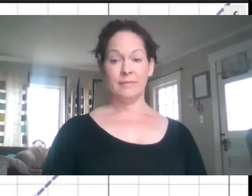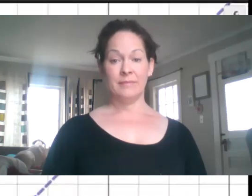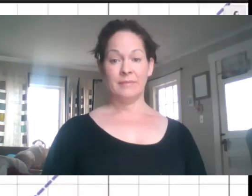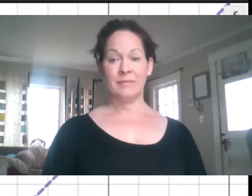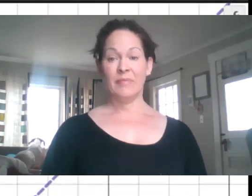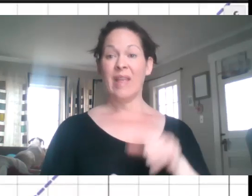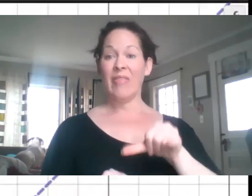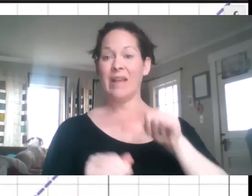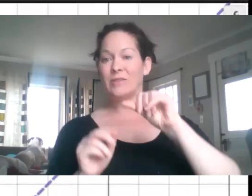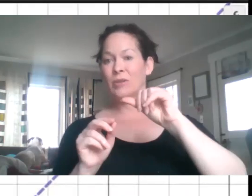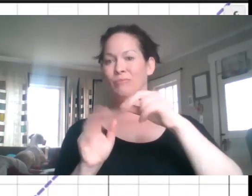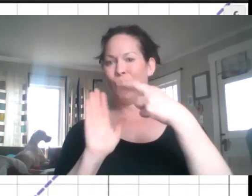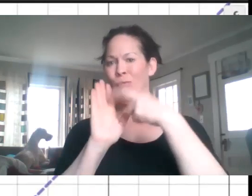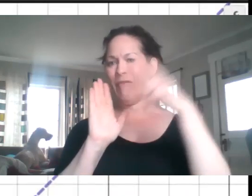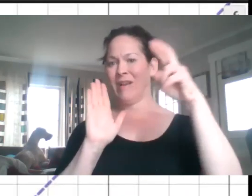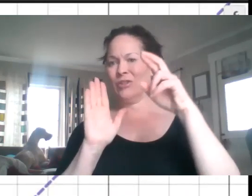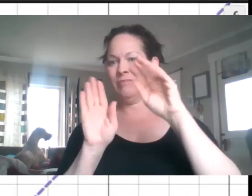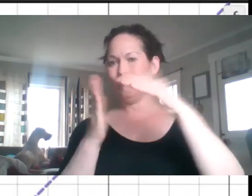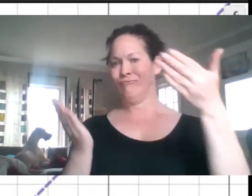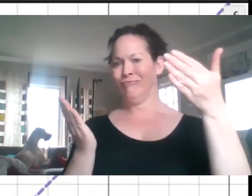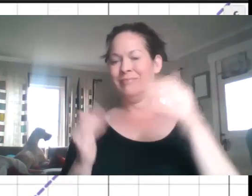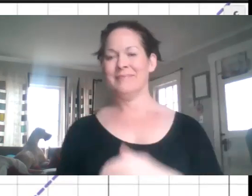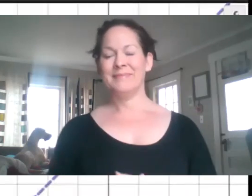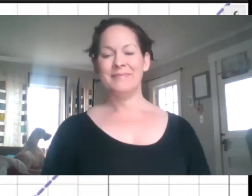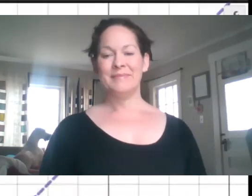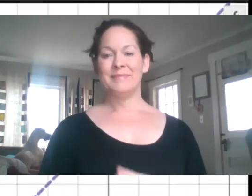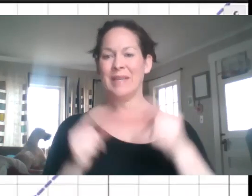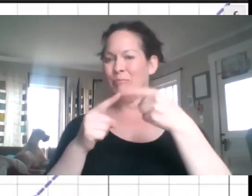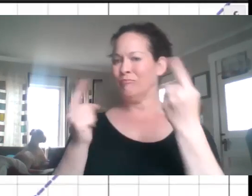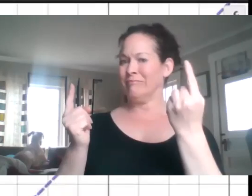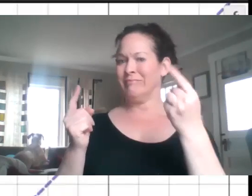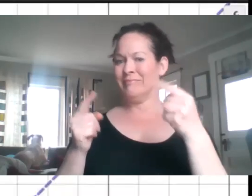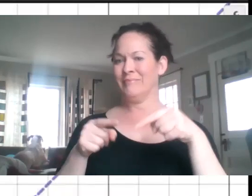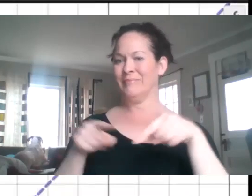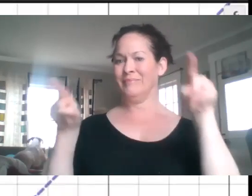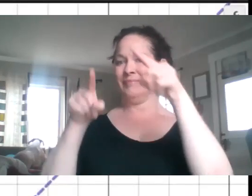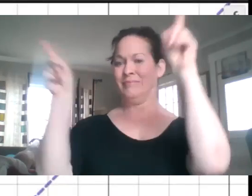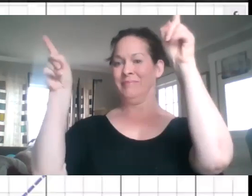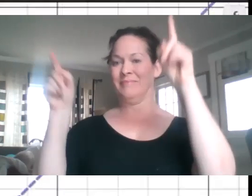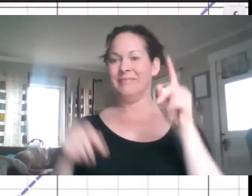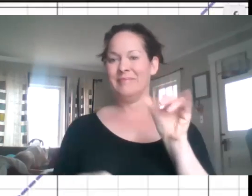And there's its mirror with x minus 2 to the 1/3. It mirrors that, including the little hiccup there.